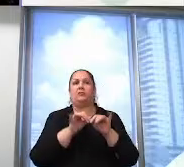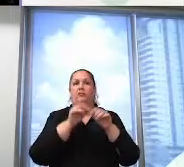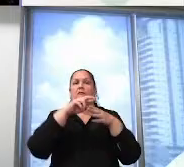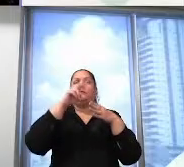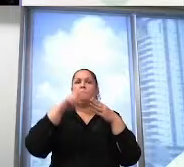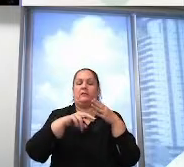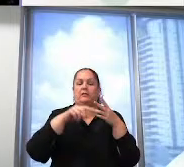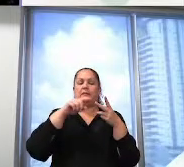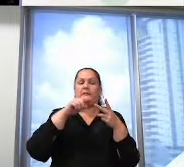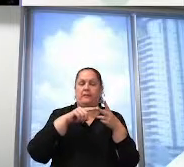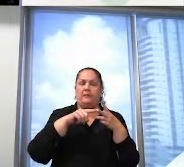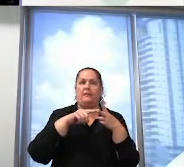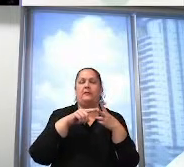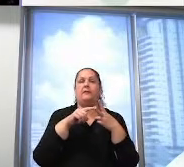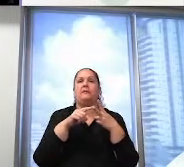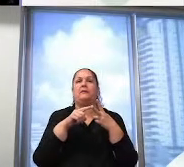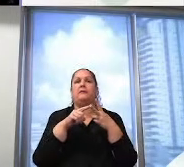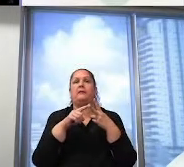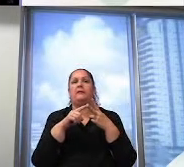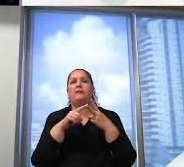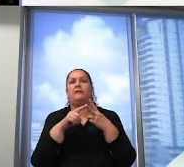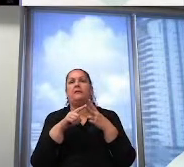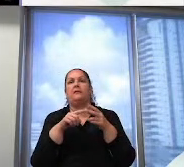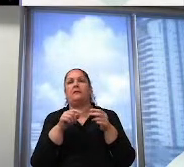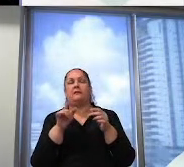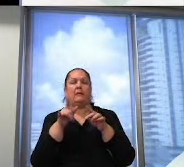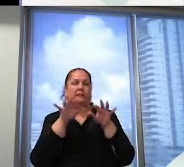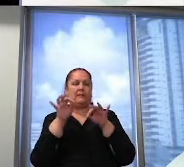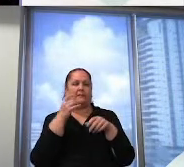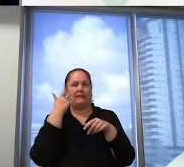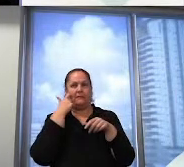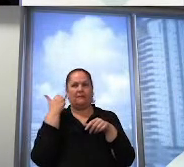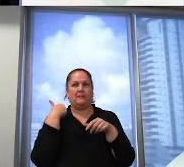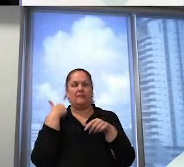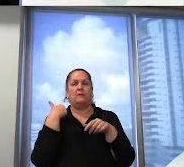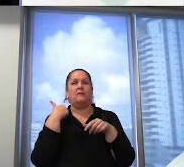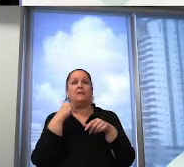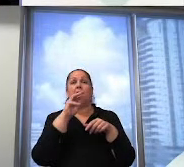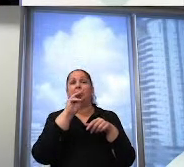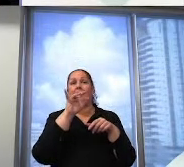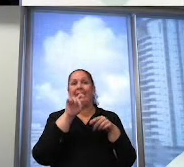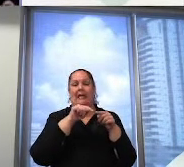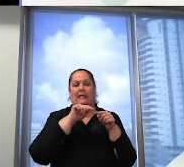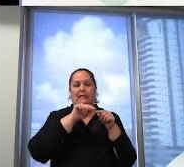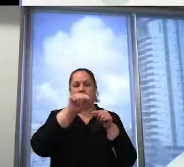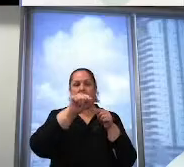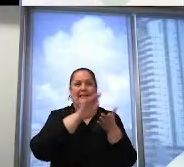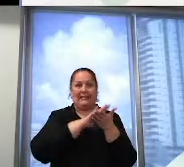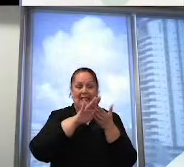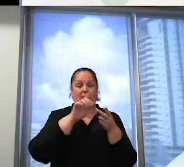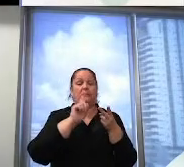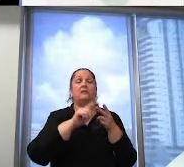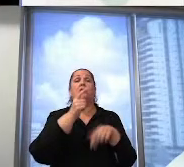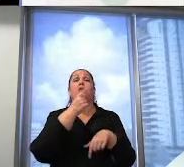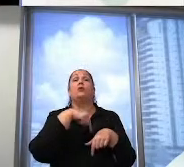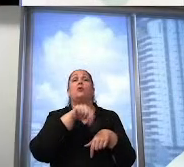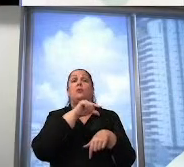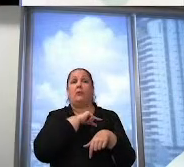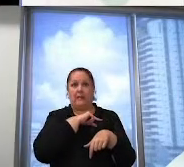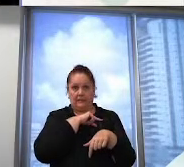measuring of the output, those as I talked about before, miles cleared,